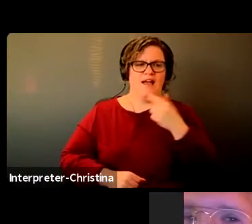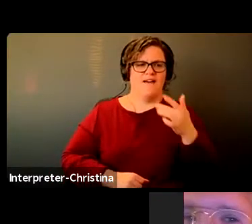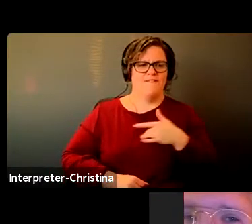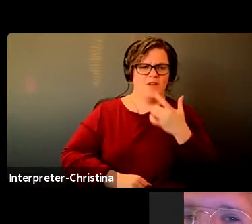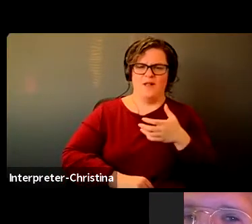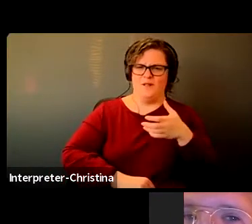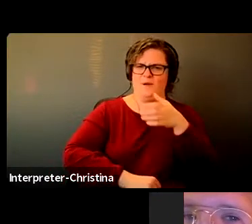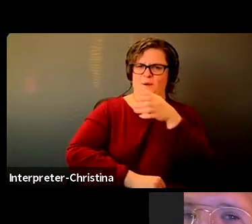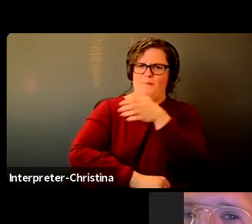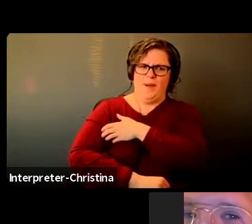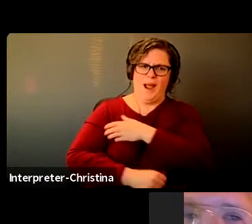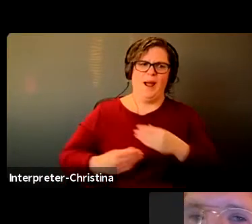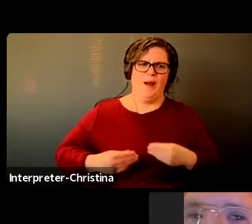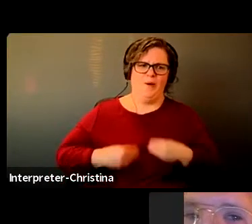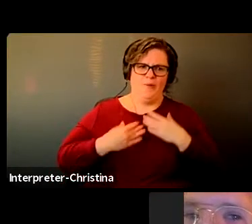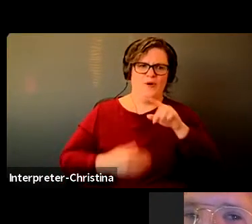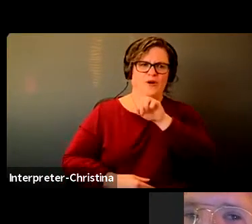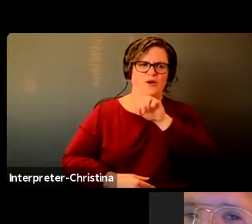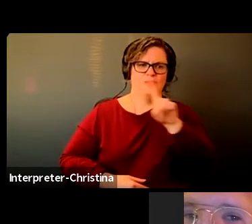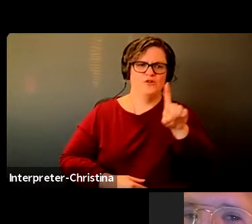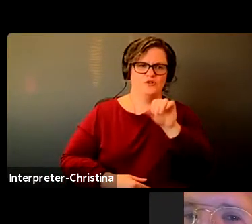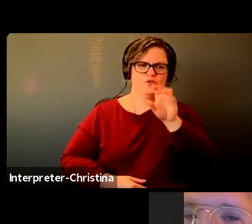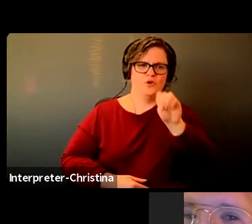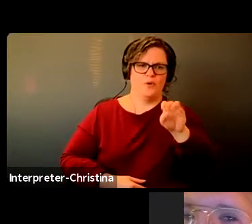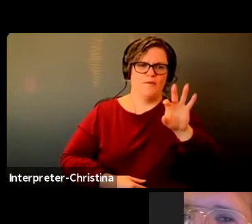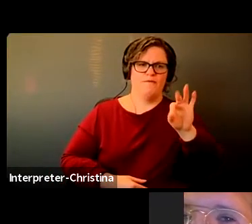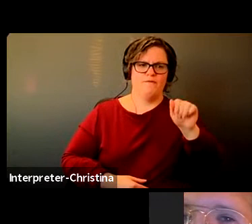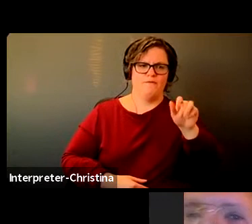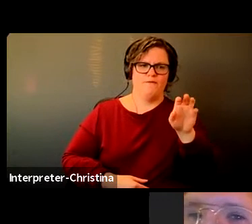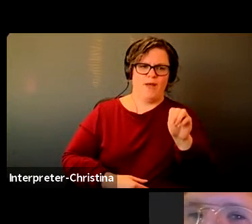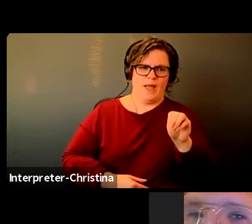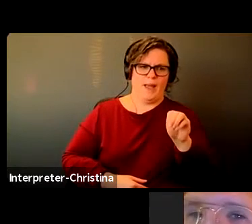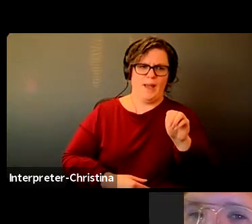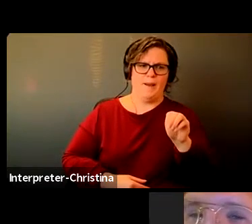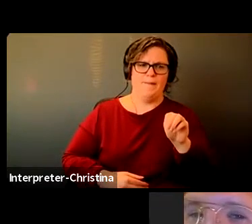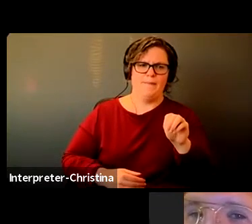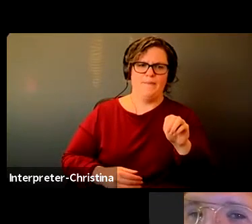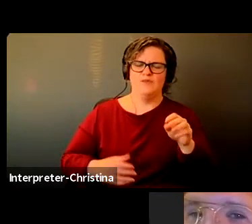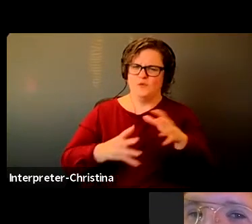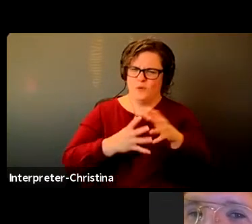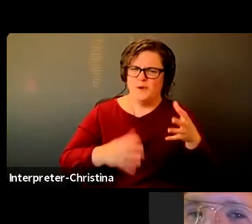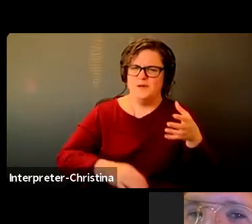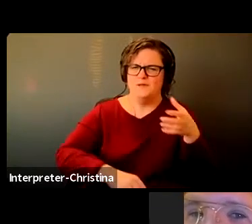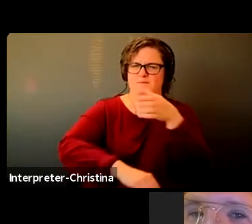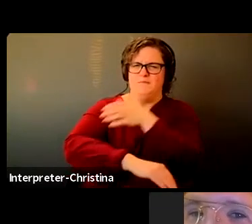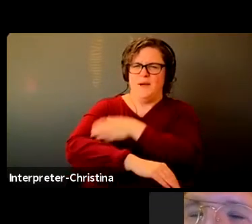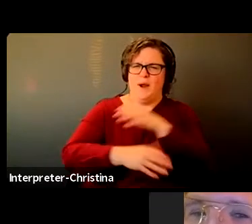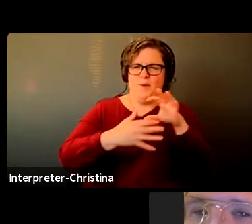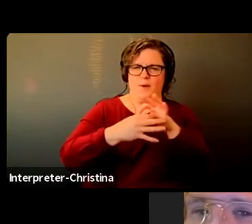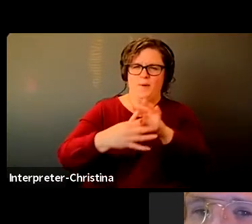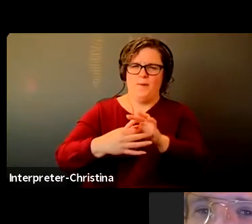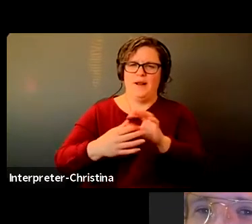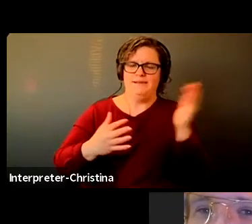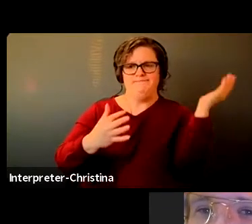and trans space. How are you finding the growth of all of Zanfam's aspects coming to balance